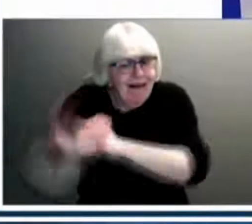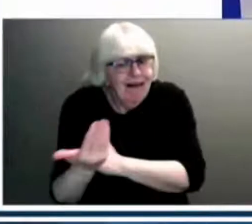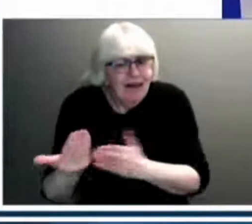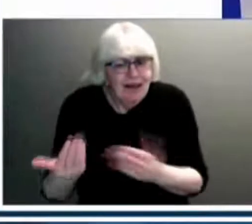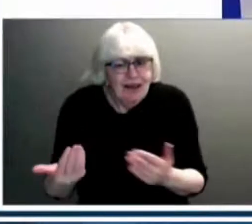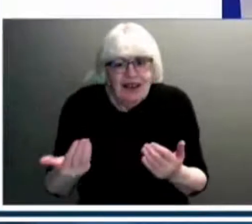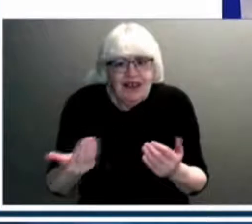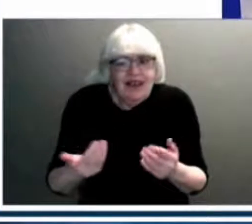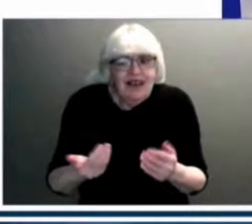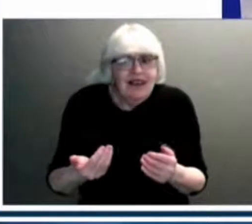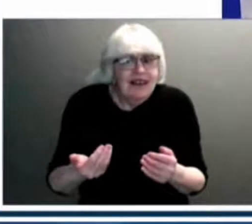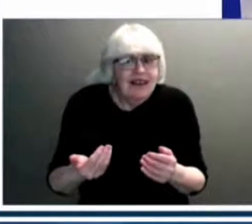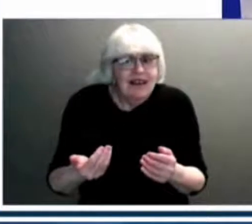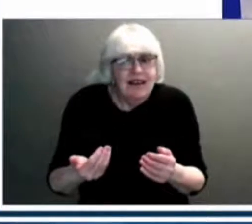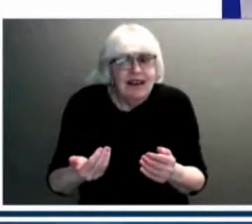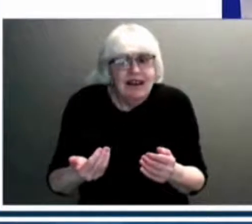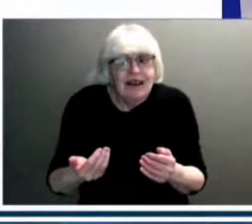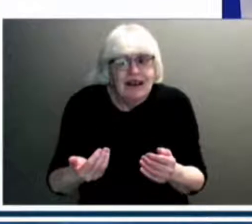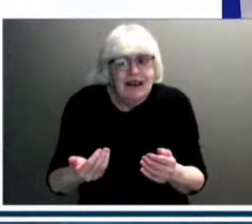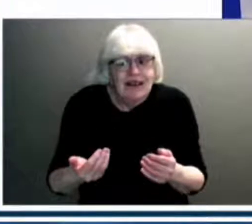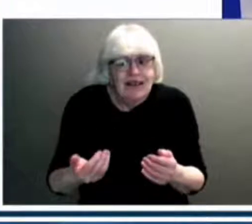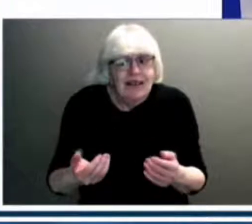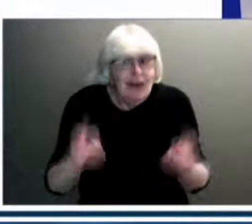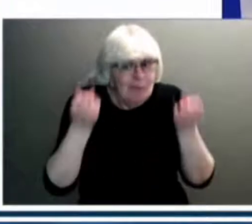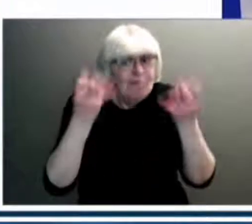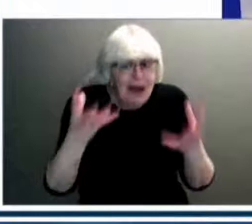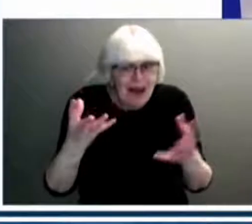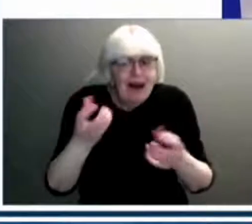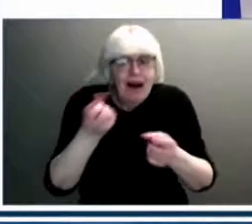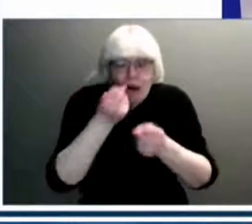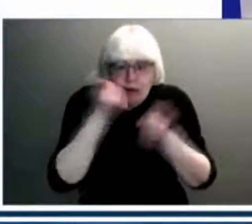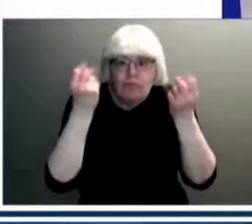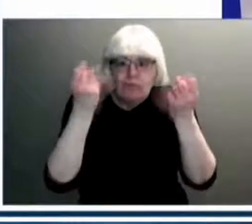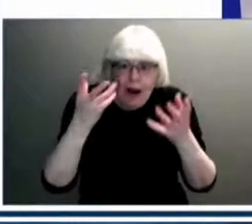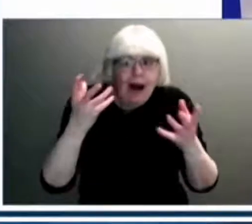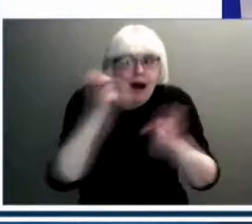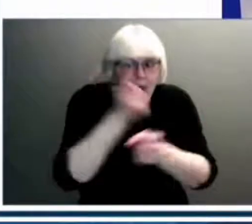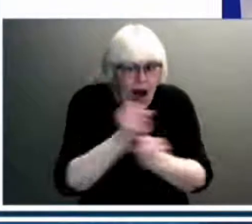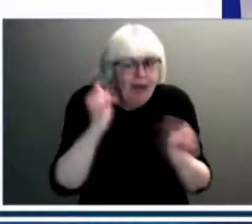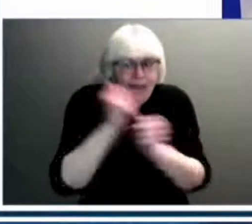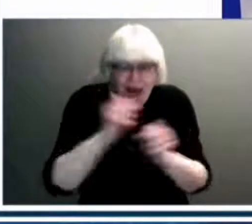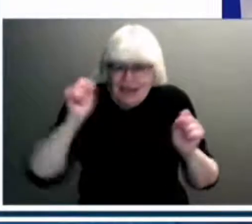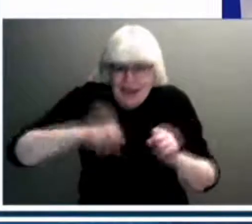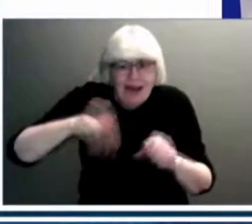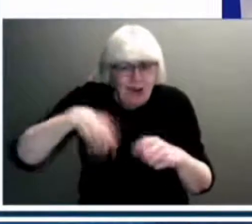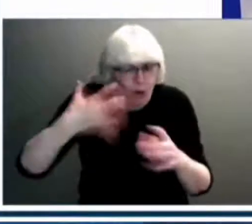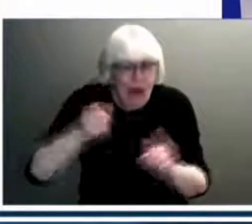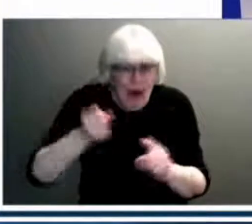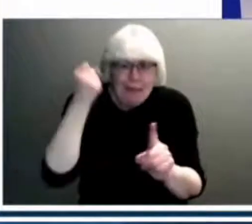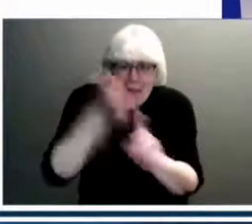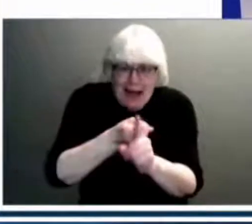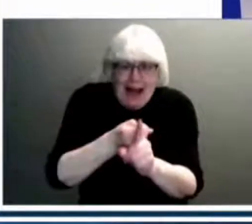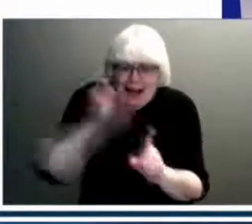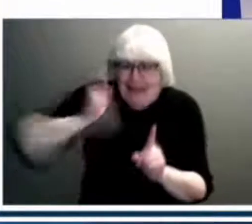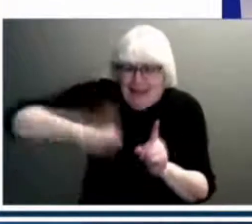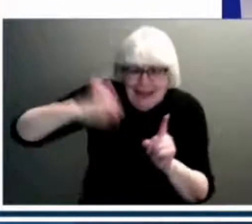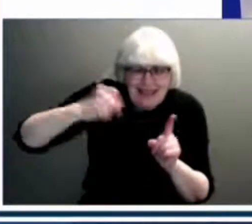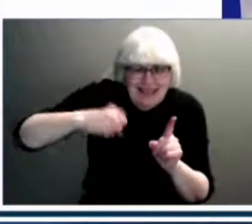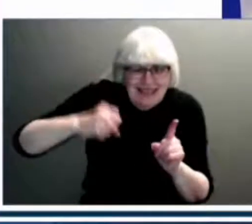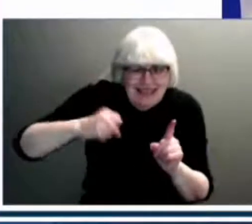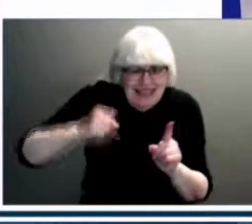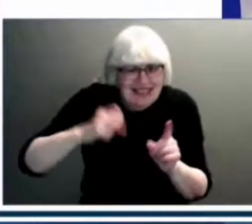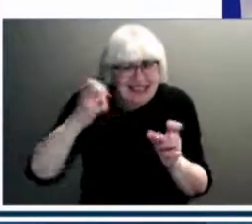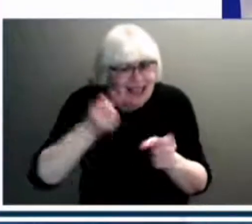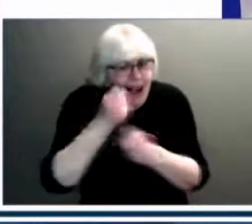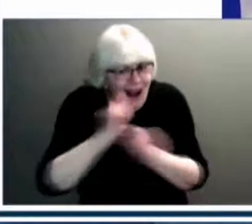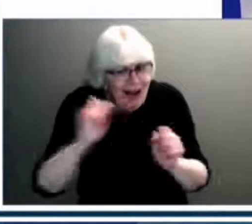that are off sick. So it's having an impact. It's a percentage of the people that are off sick in healthcare. We're seeing that in every business and